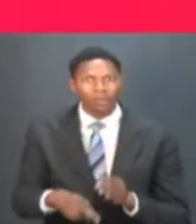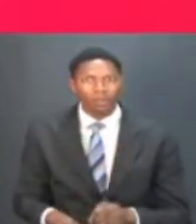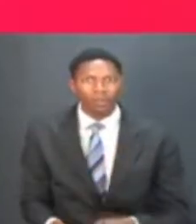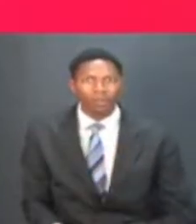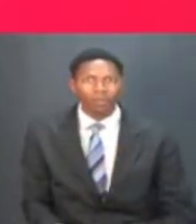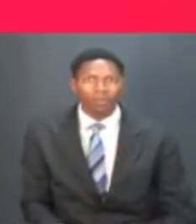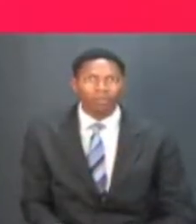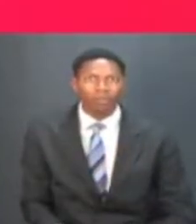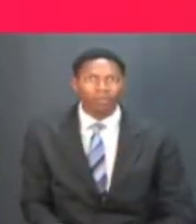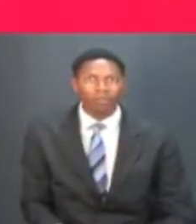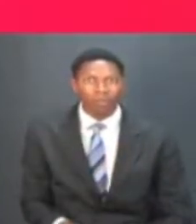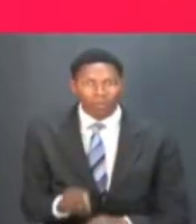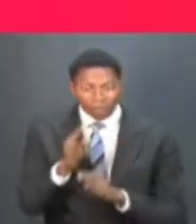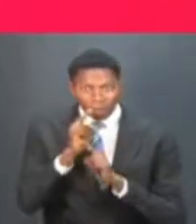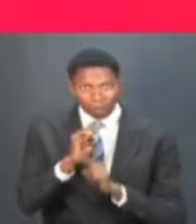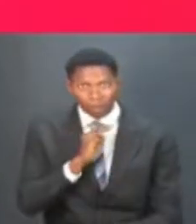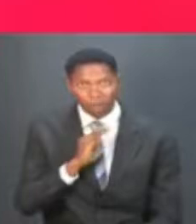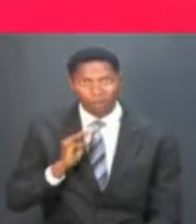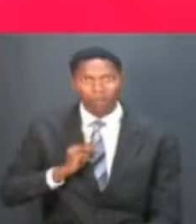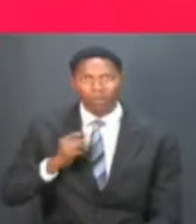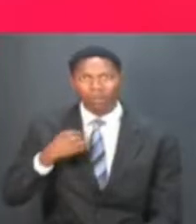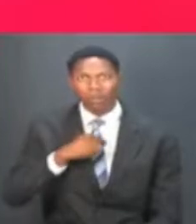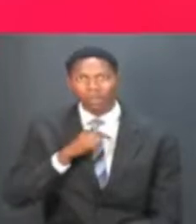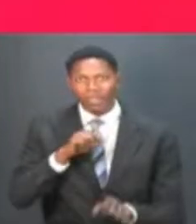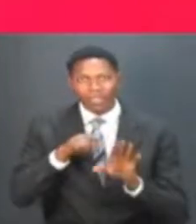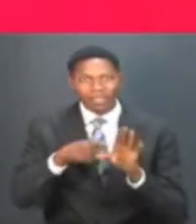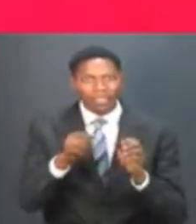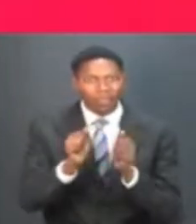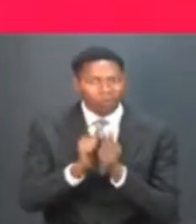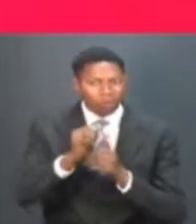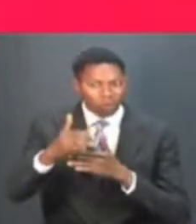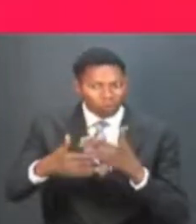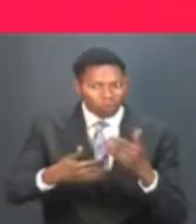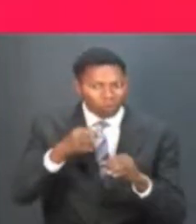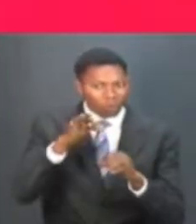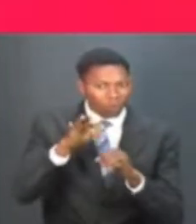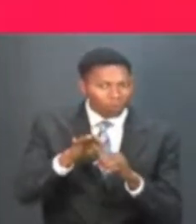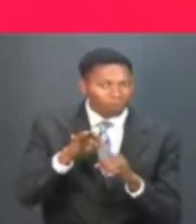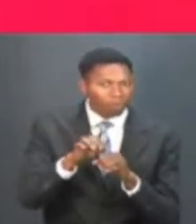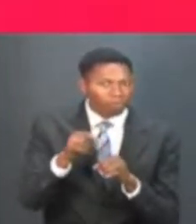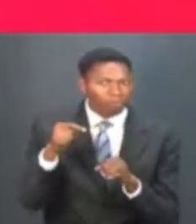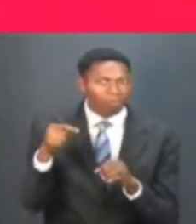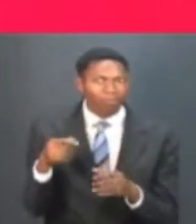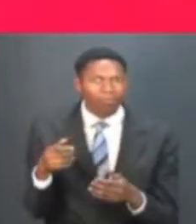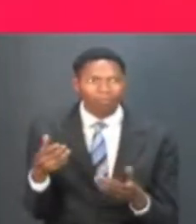Honorable members, we'll start with the correction of votes and proceedings of